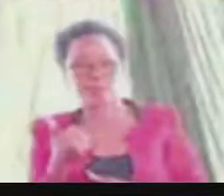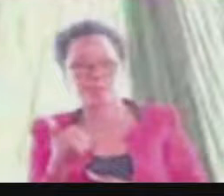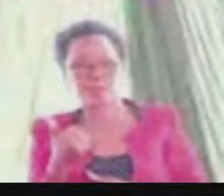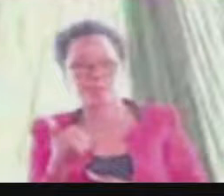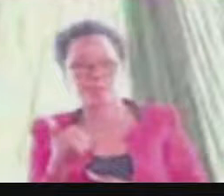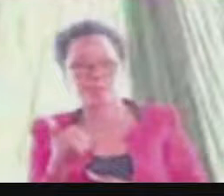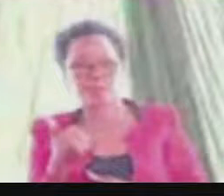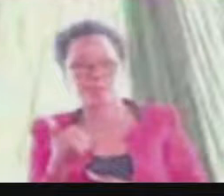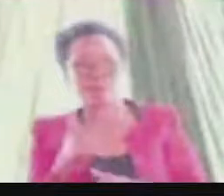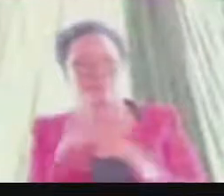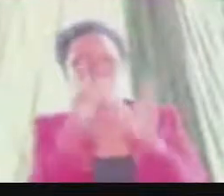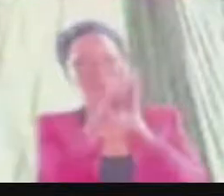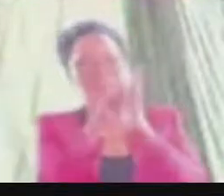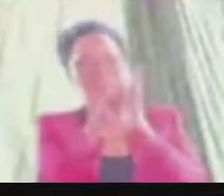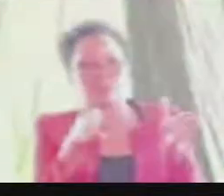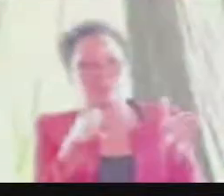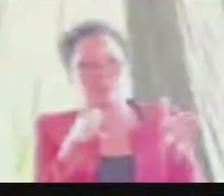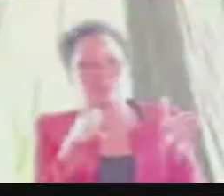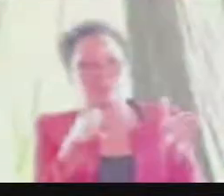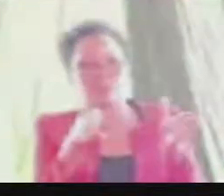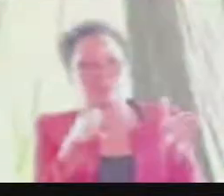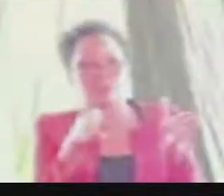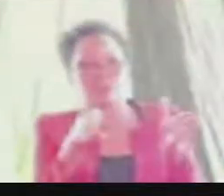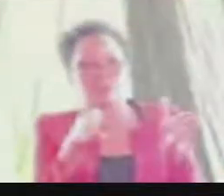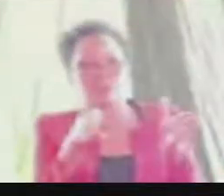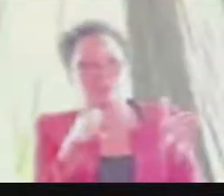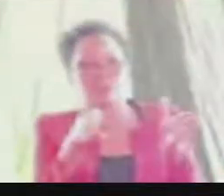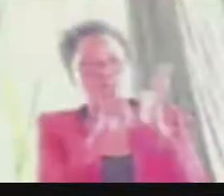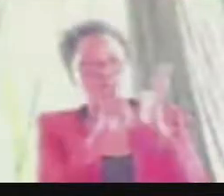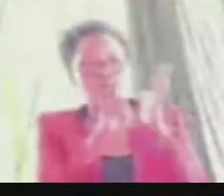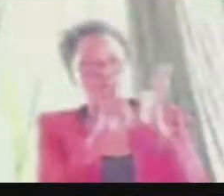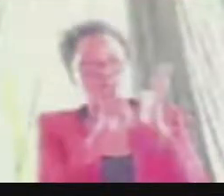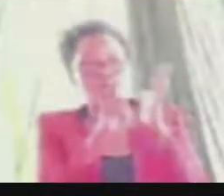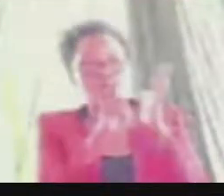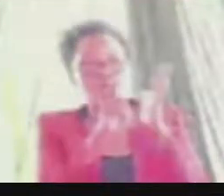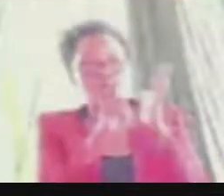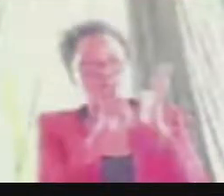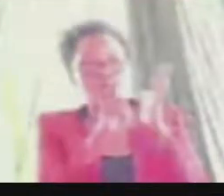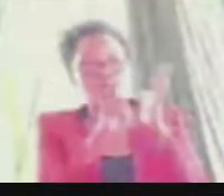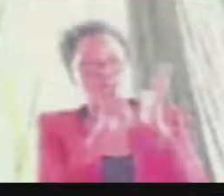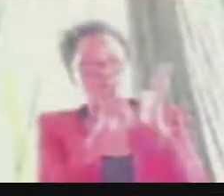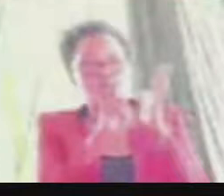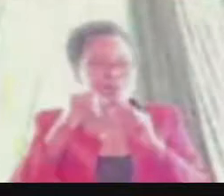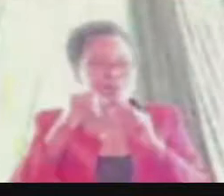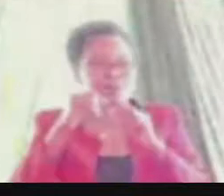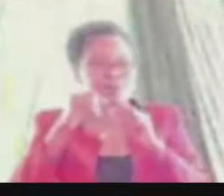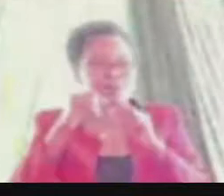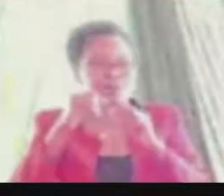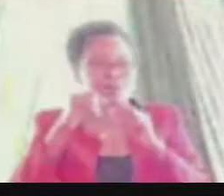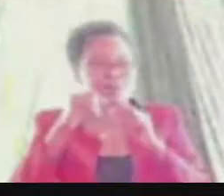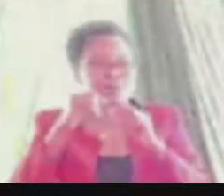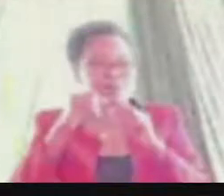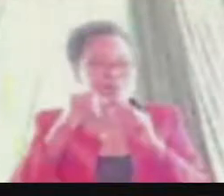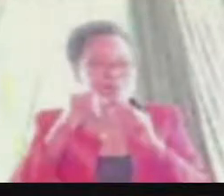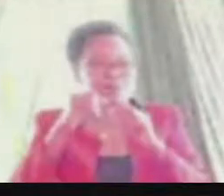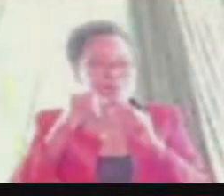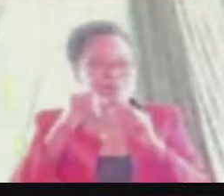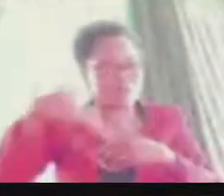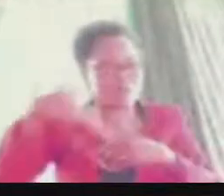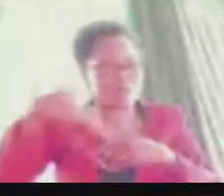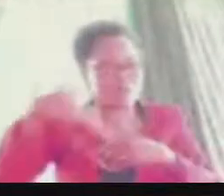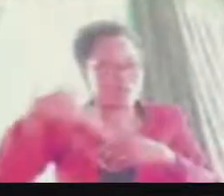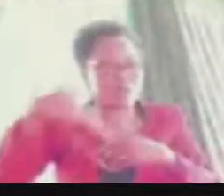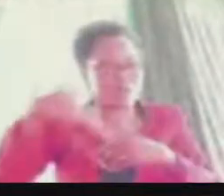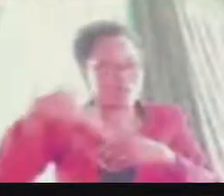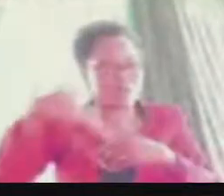lawyers particularly encounter every single day in the judiciary. Let me start with the issue